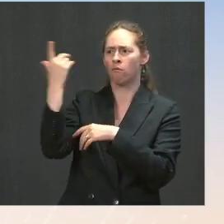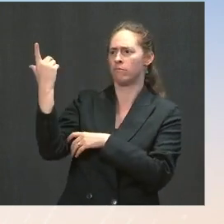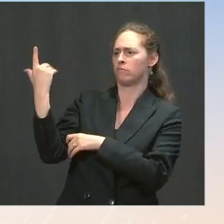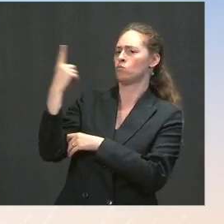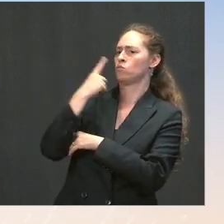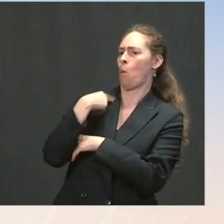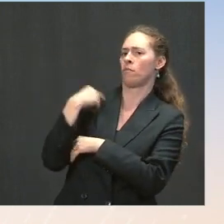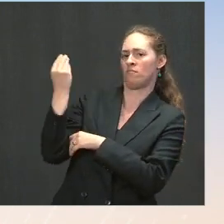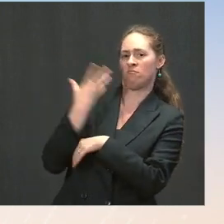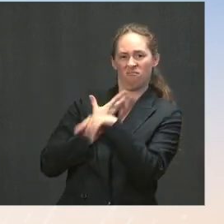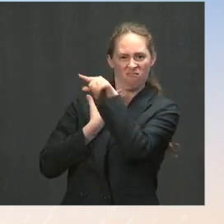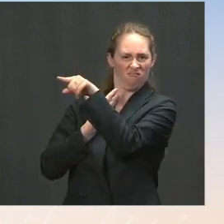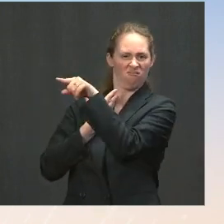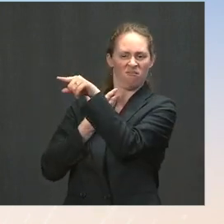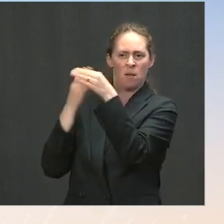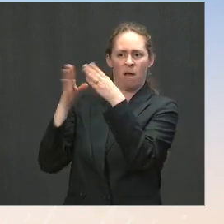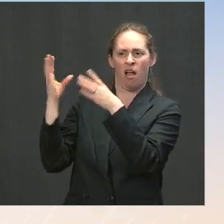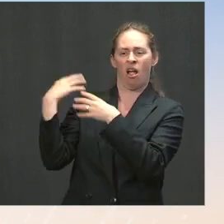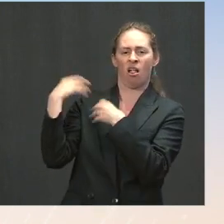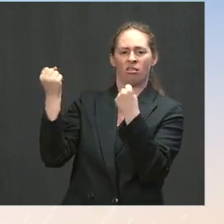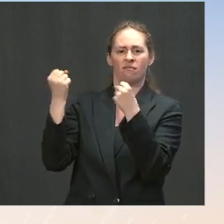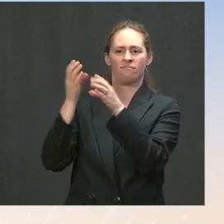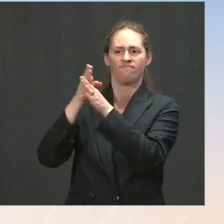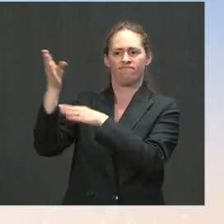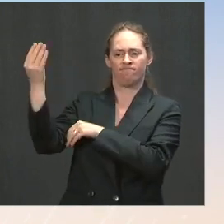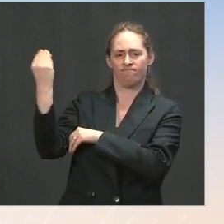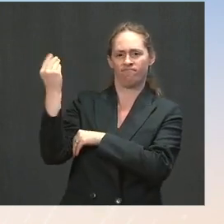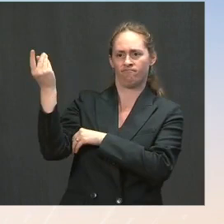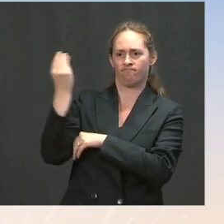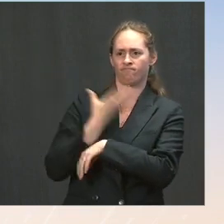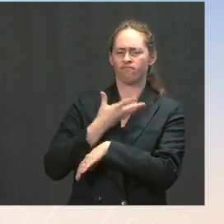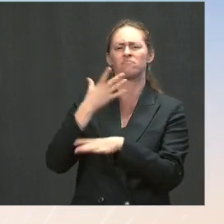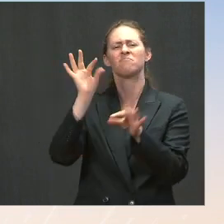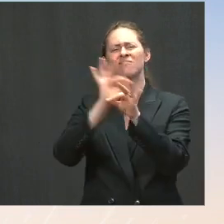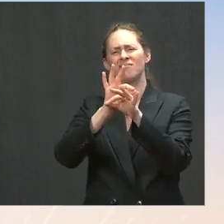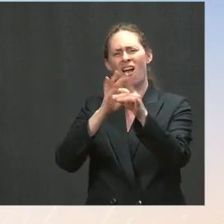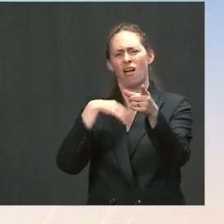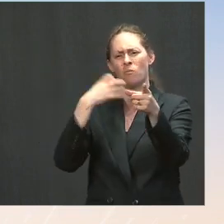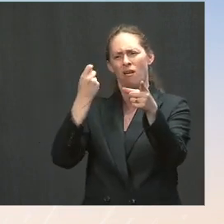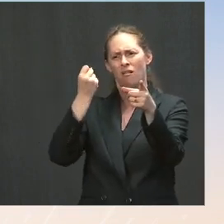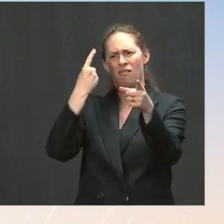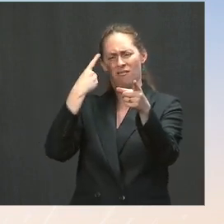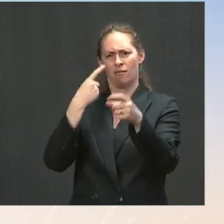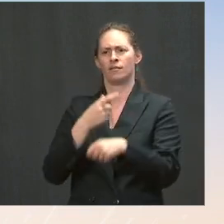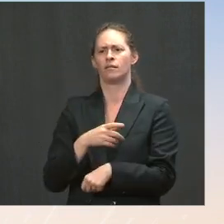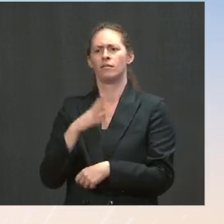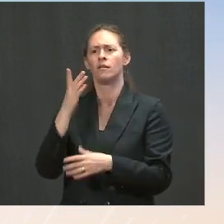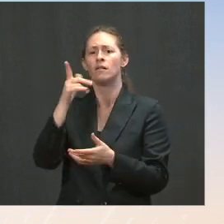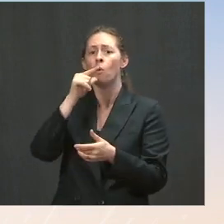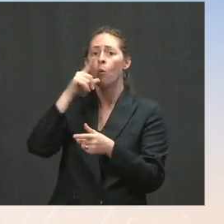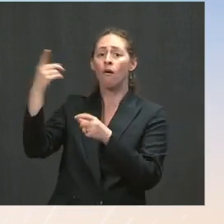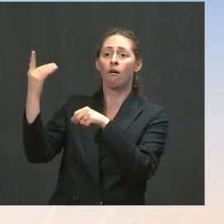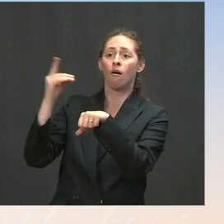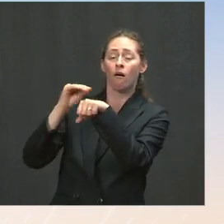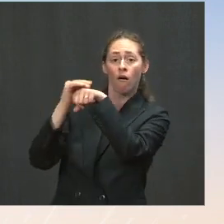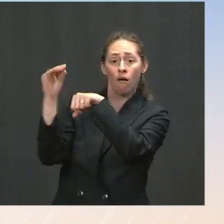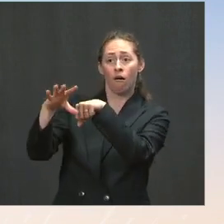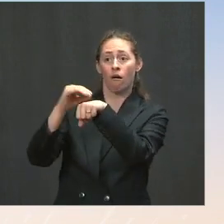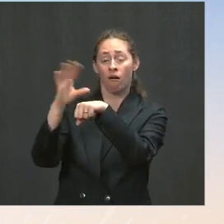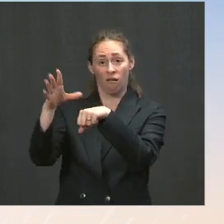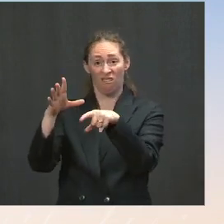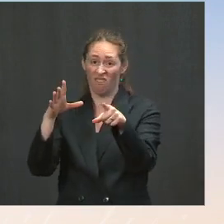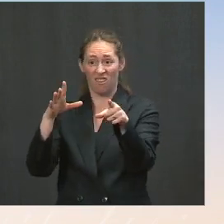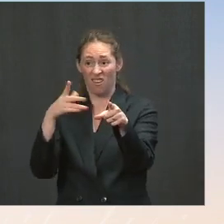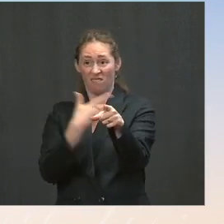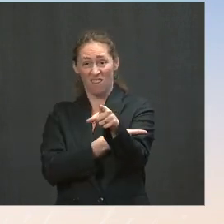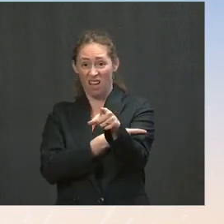terms of steps that should be taken. I think it's, though, important to note, it has always been the case that the guidance has been, if you are not vaccinated, to wear a